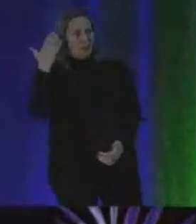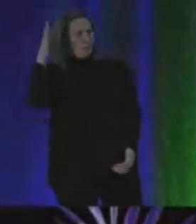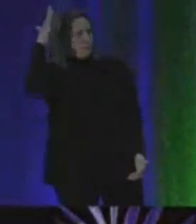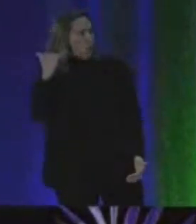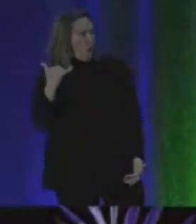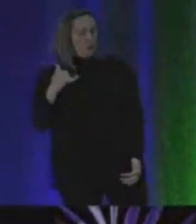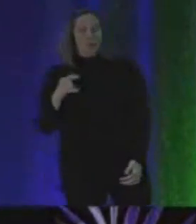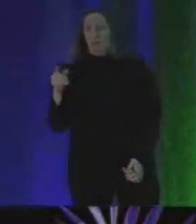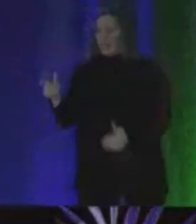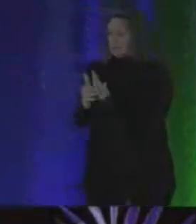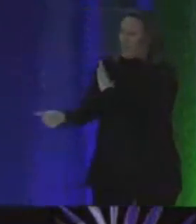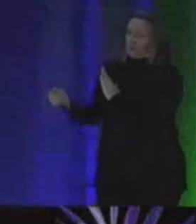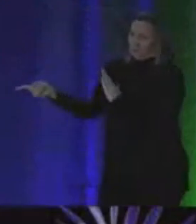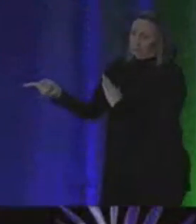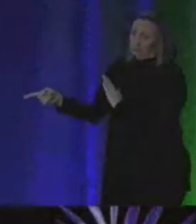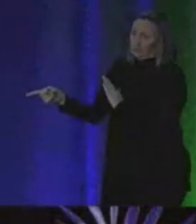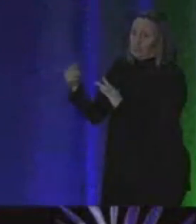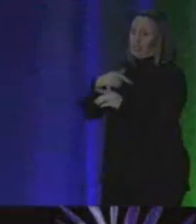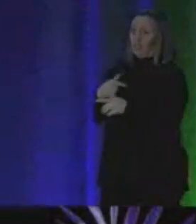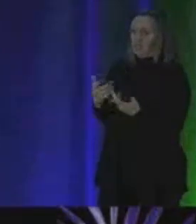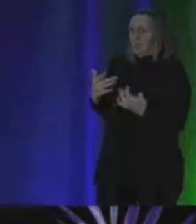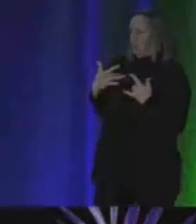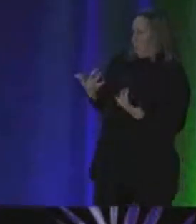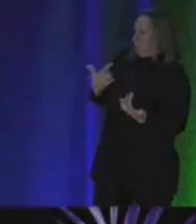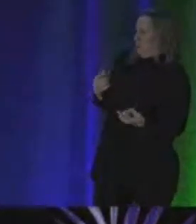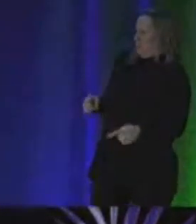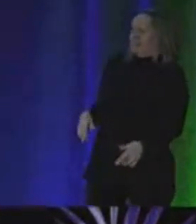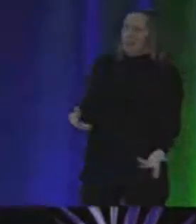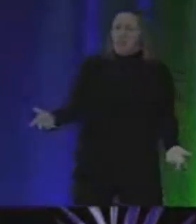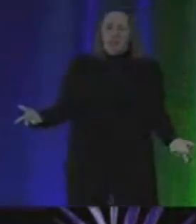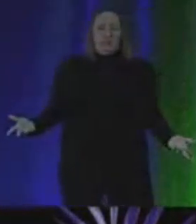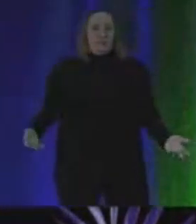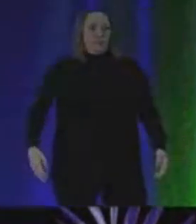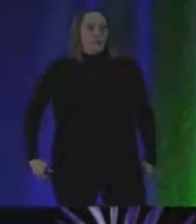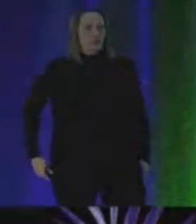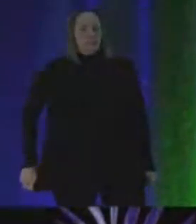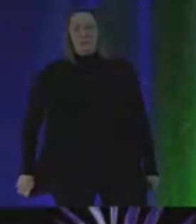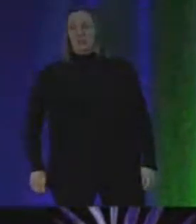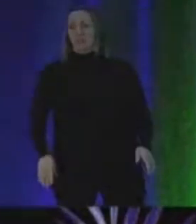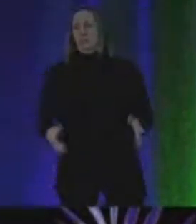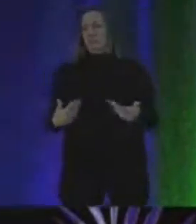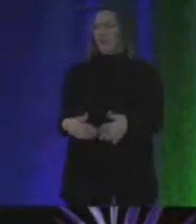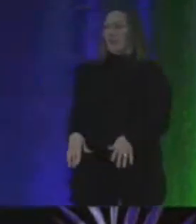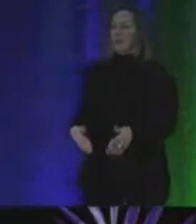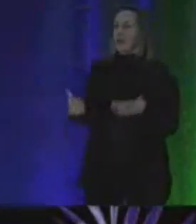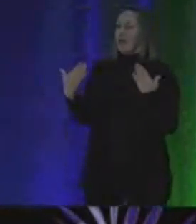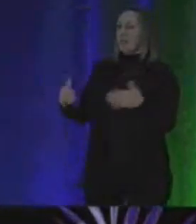pretty talented dude, so I'm like, what's going on? He's like, I don't know. I'm like, all right, well, let's measure it.